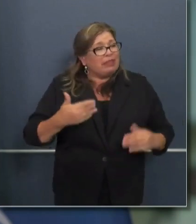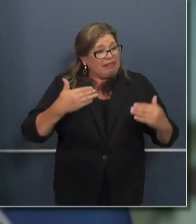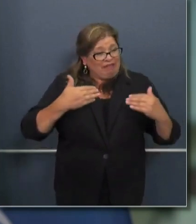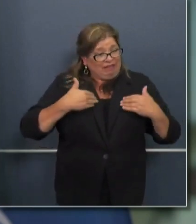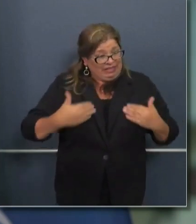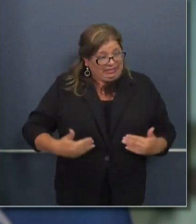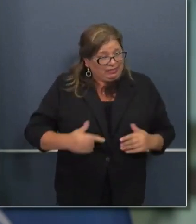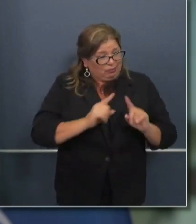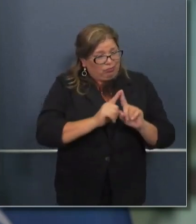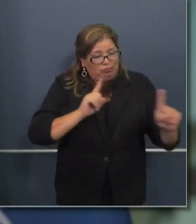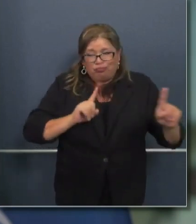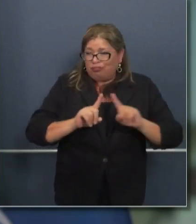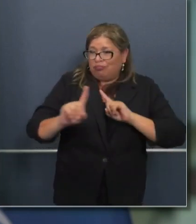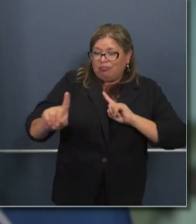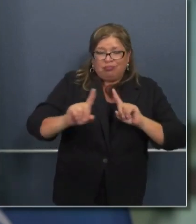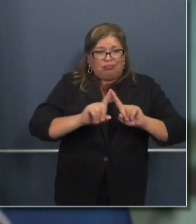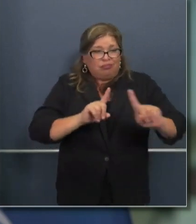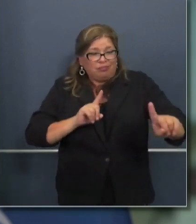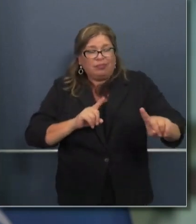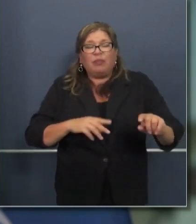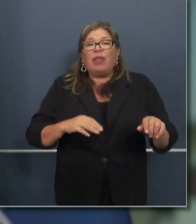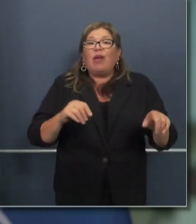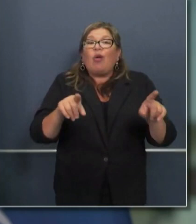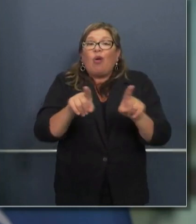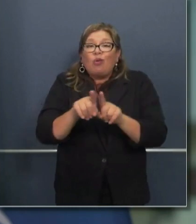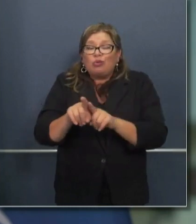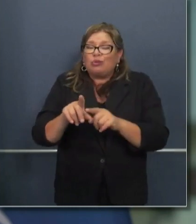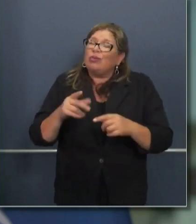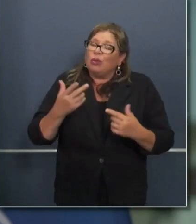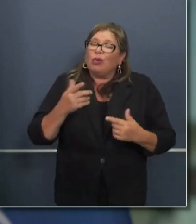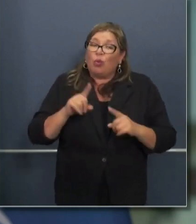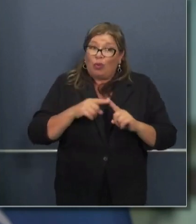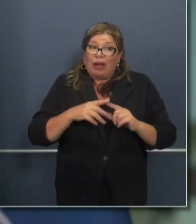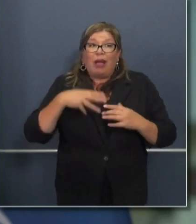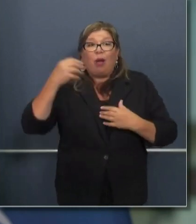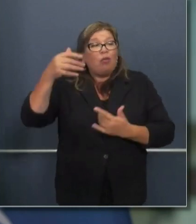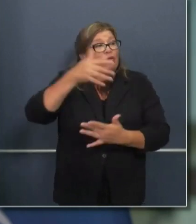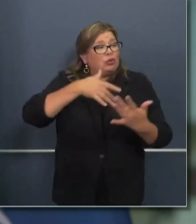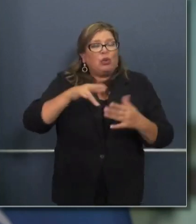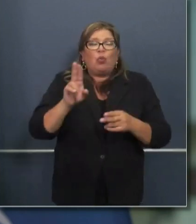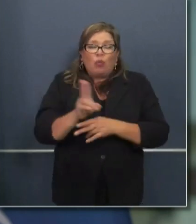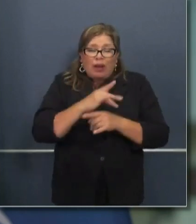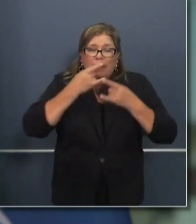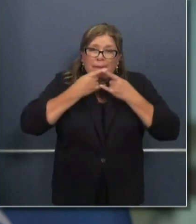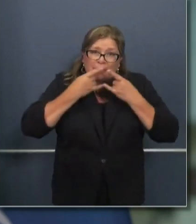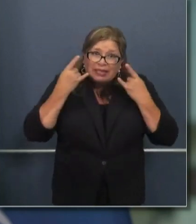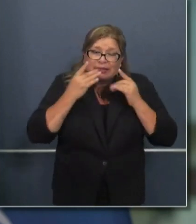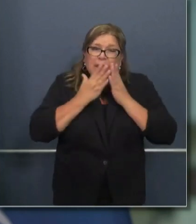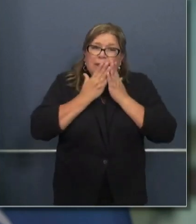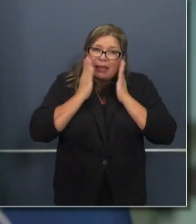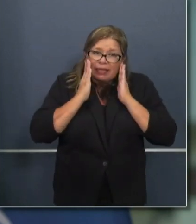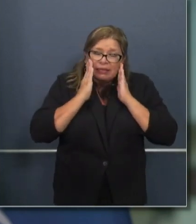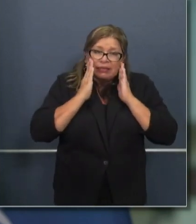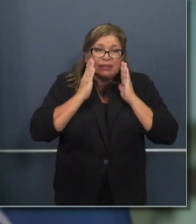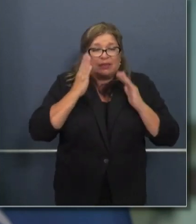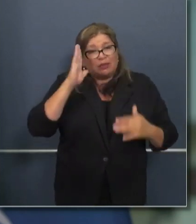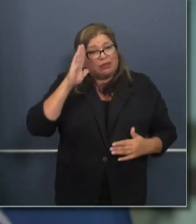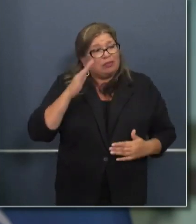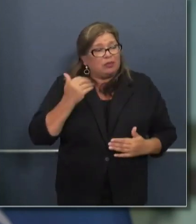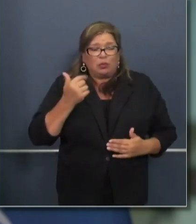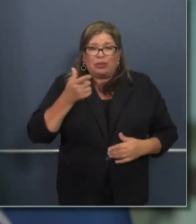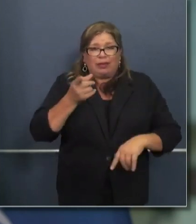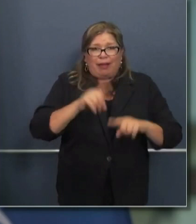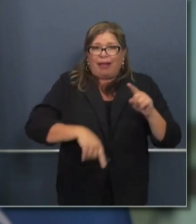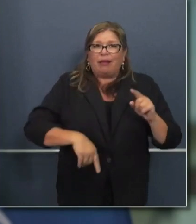distancing that a stay-at-home order provides, and then wearing face coverings to mitigate those that cannot practice the physical distancing and